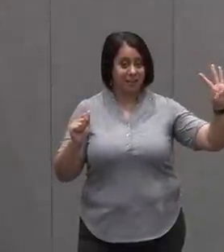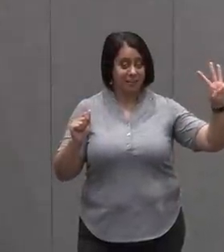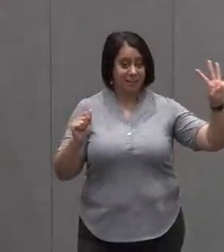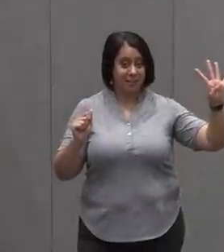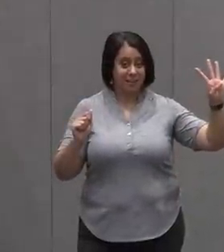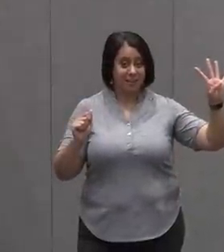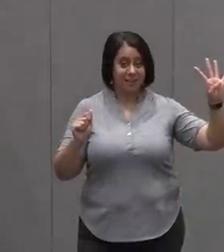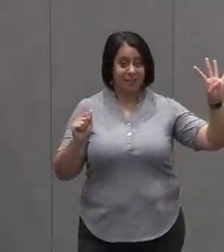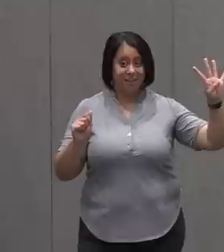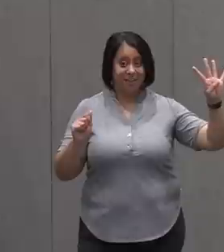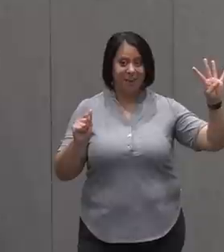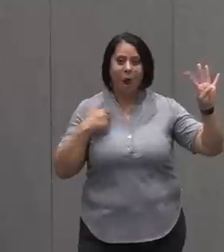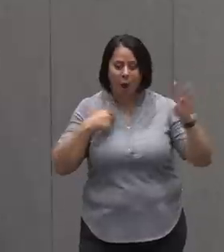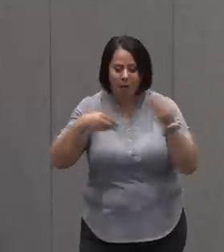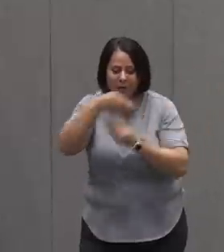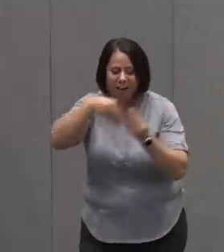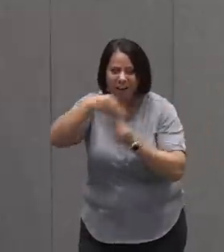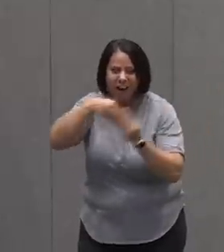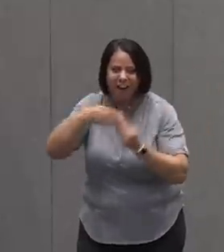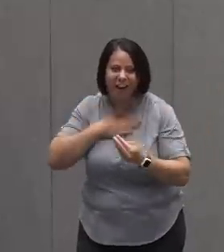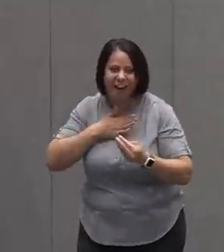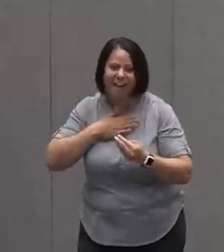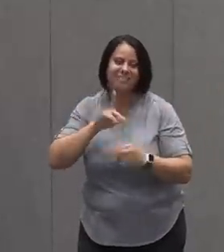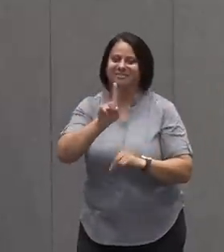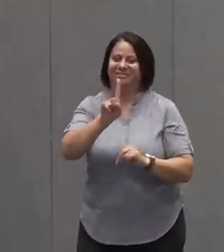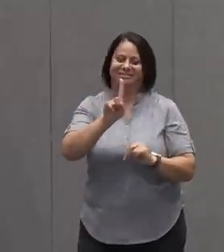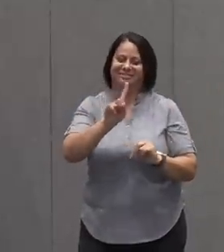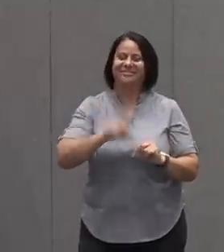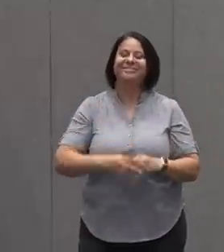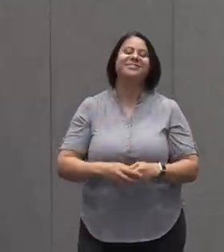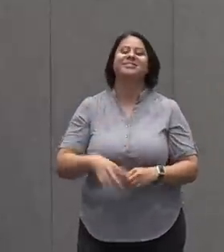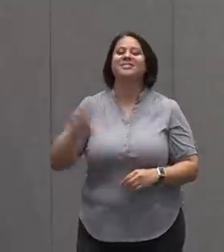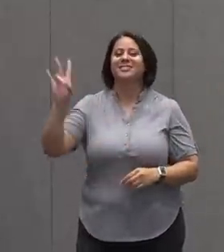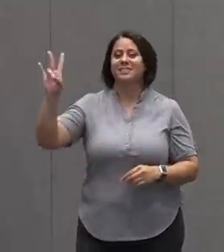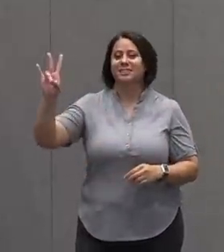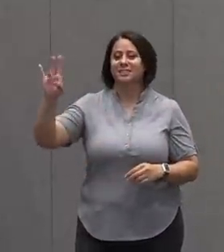394. Here, let me move mine around. No. I have